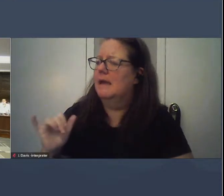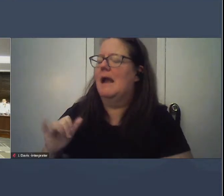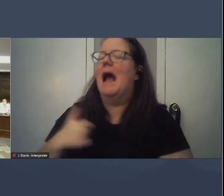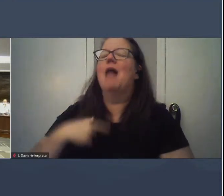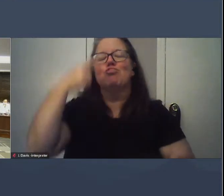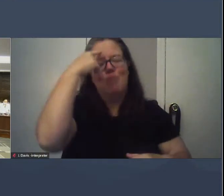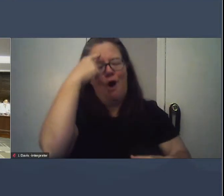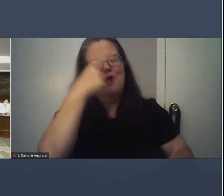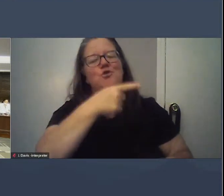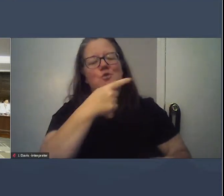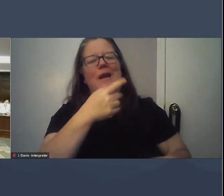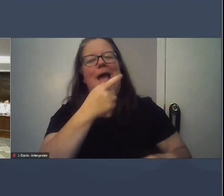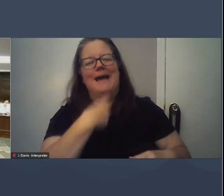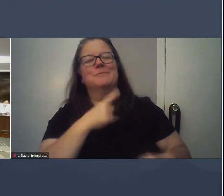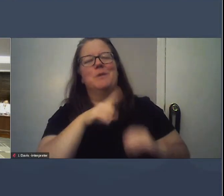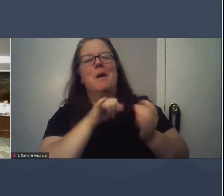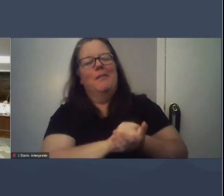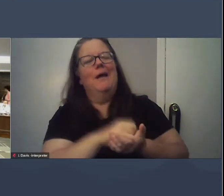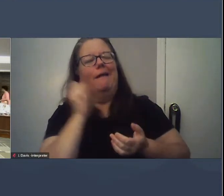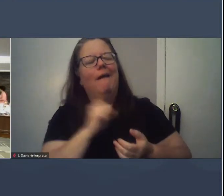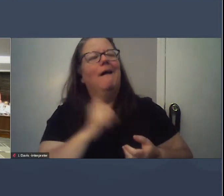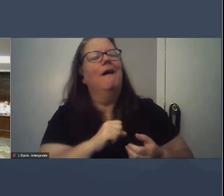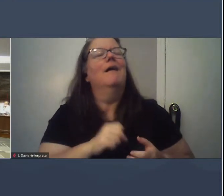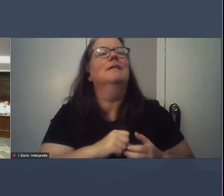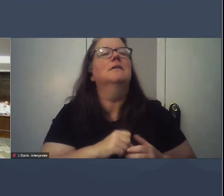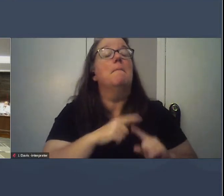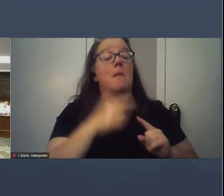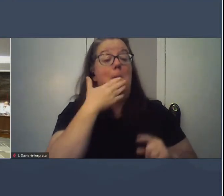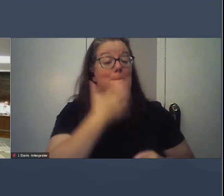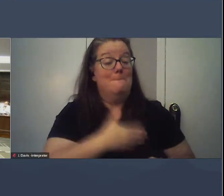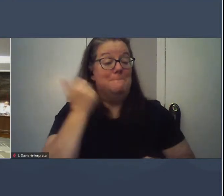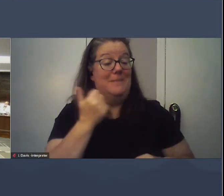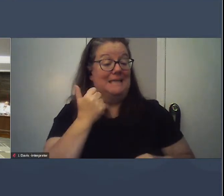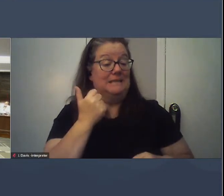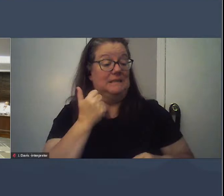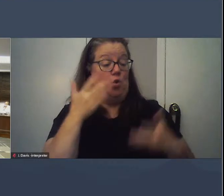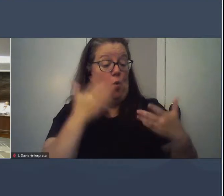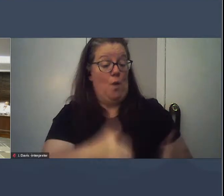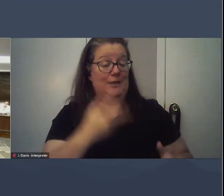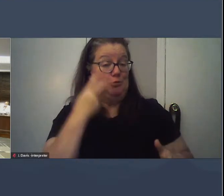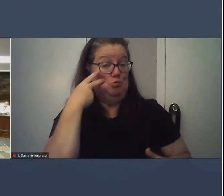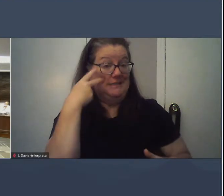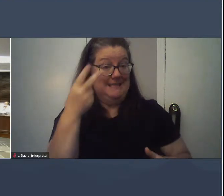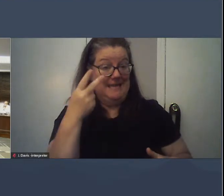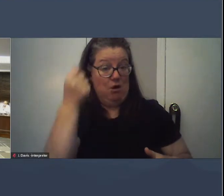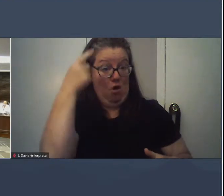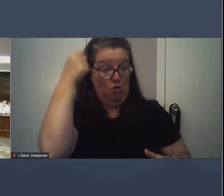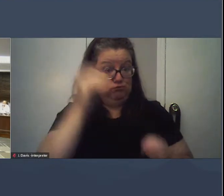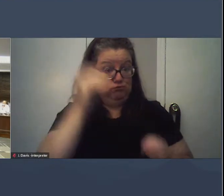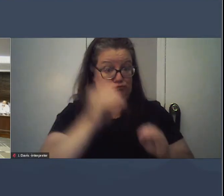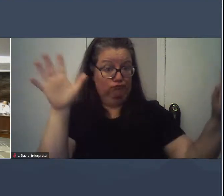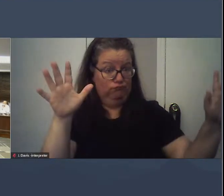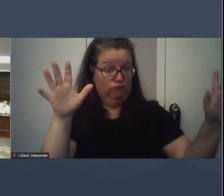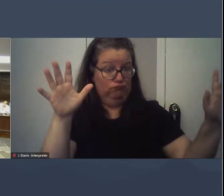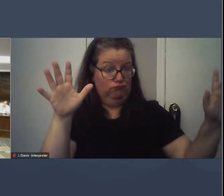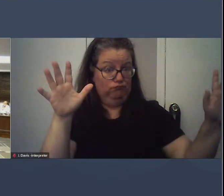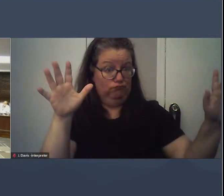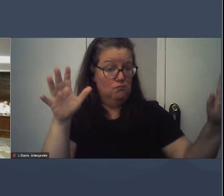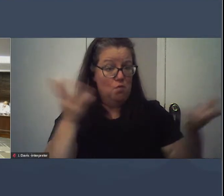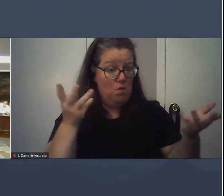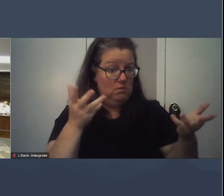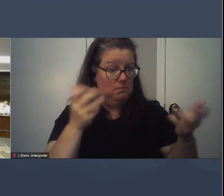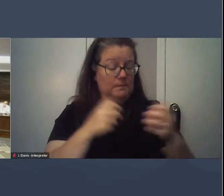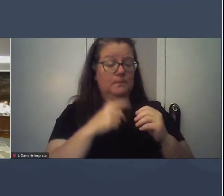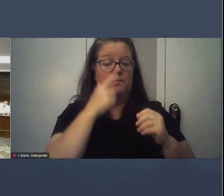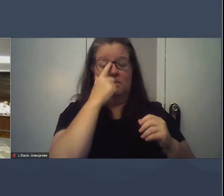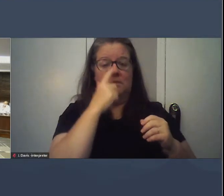I had a feeling. But I tell you what, probably the best way to see this and understand it and the scope and scale of it is to really